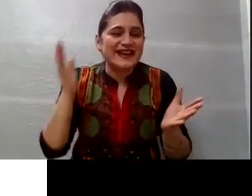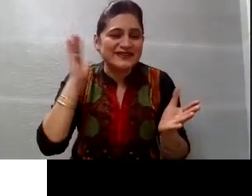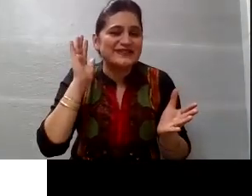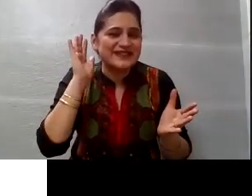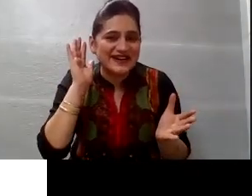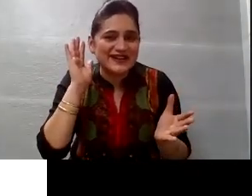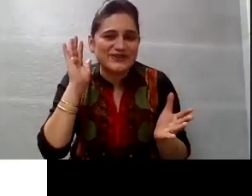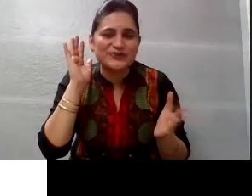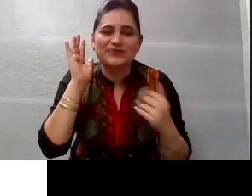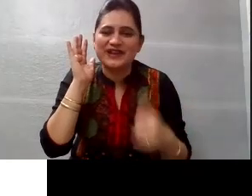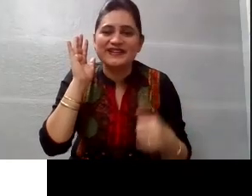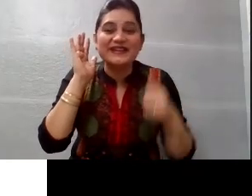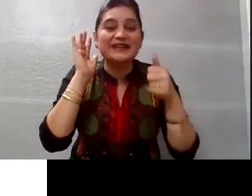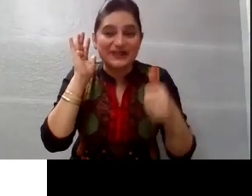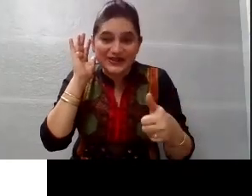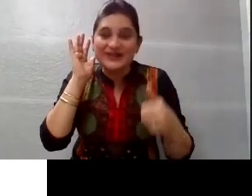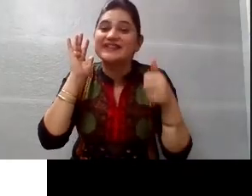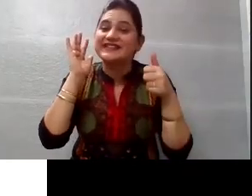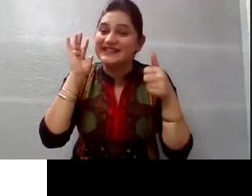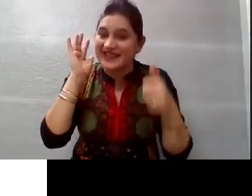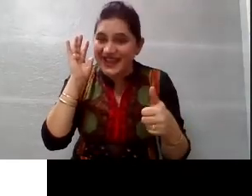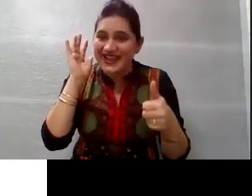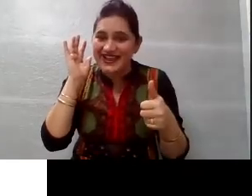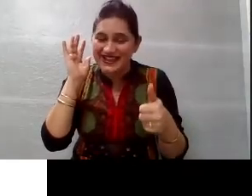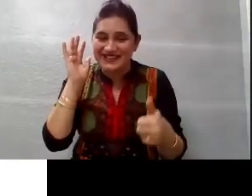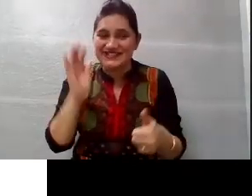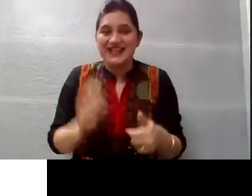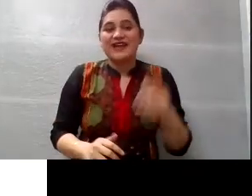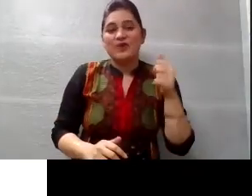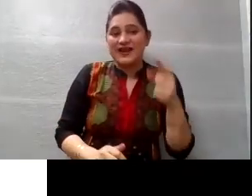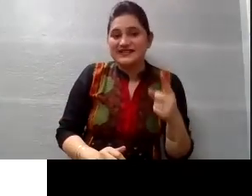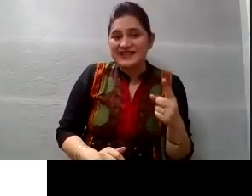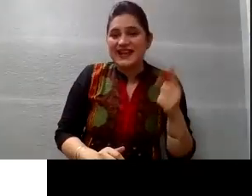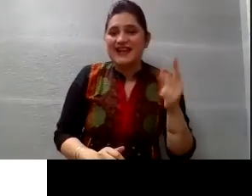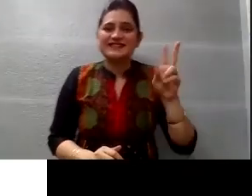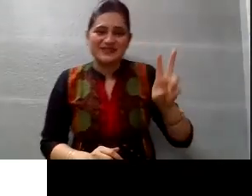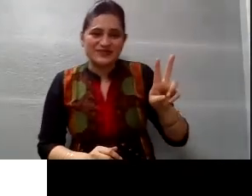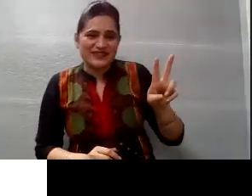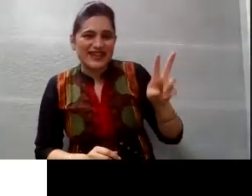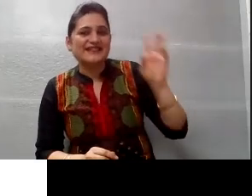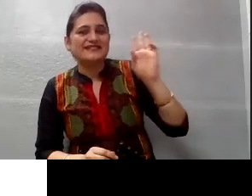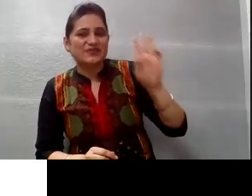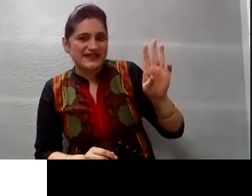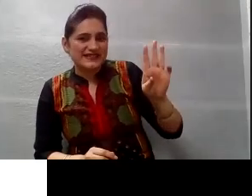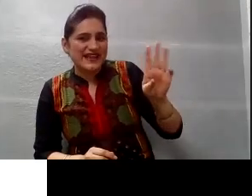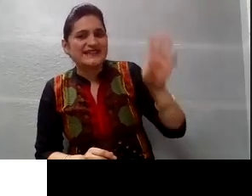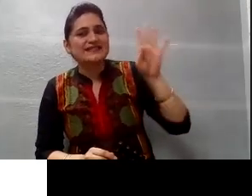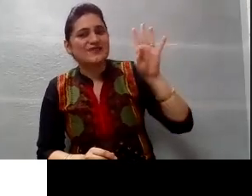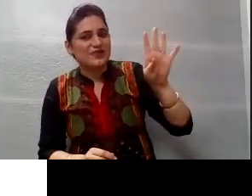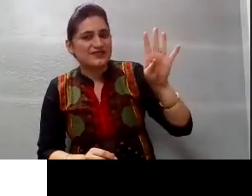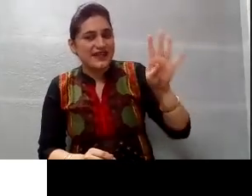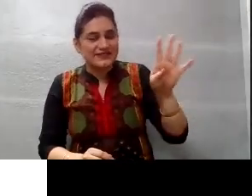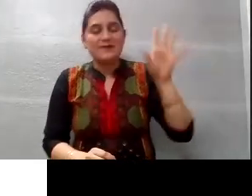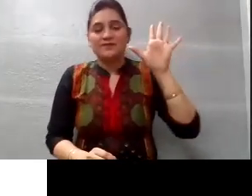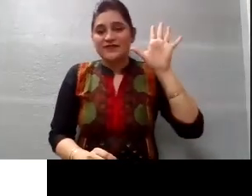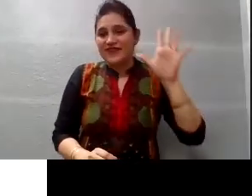say I could hear you. Very good. Yes. One tens. two tens, three tens,